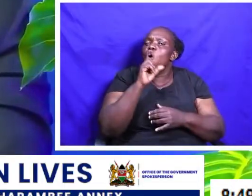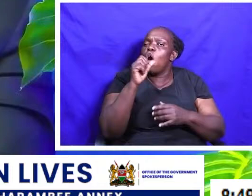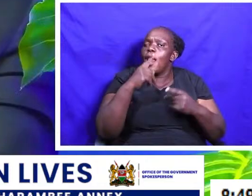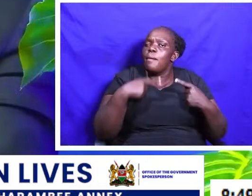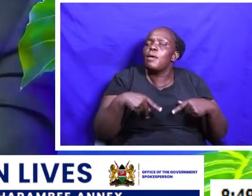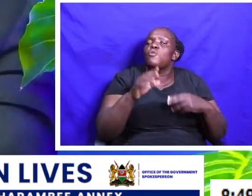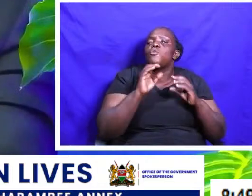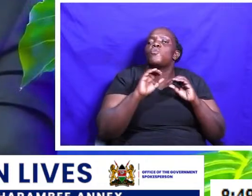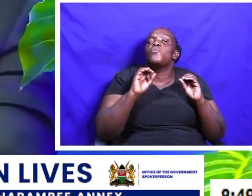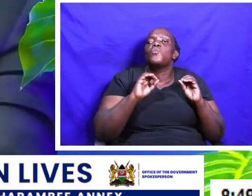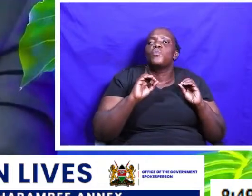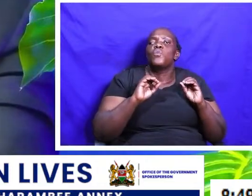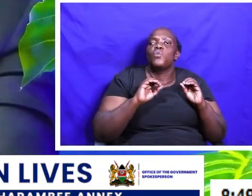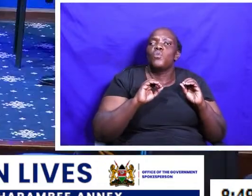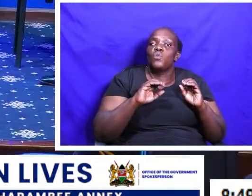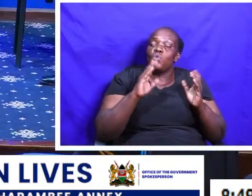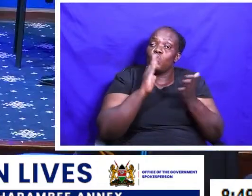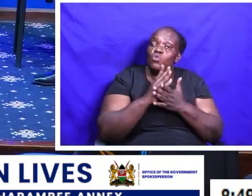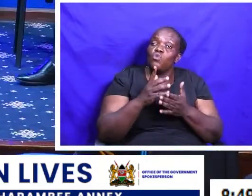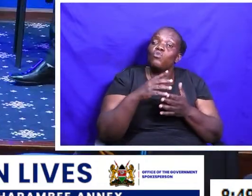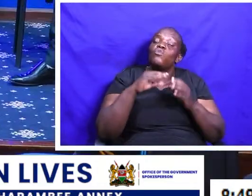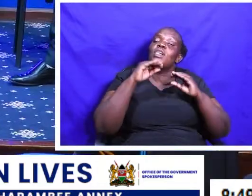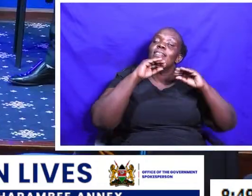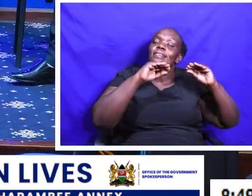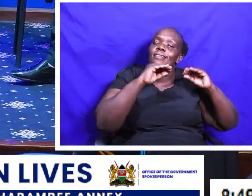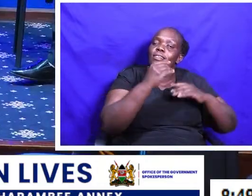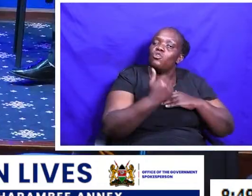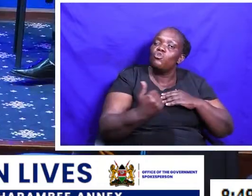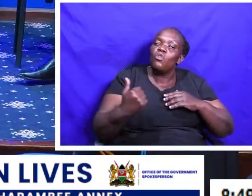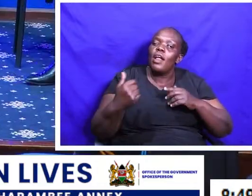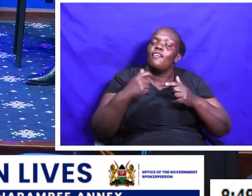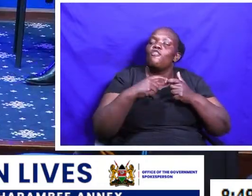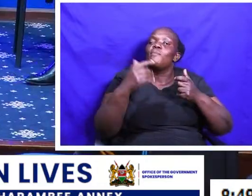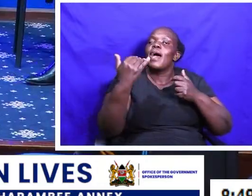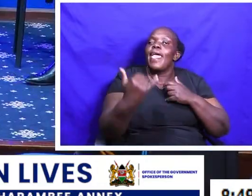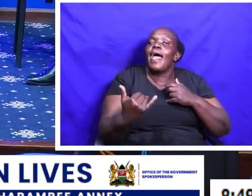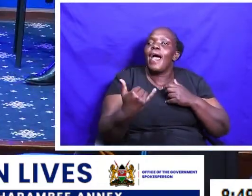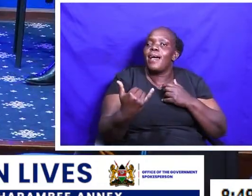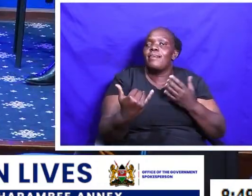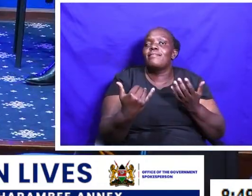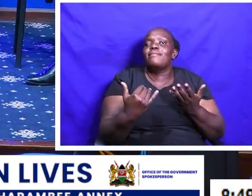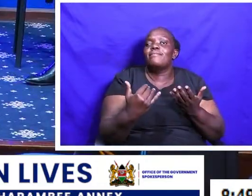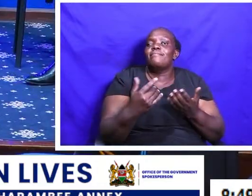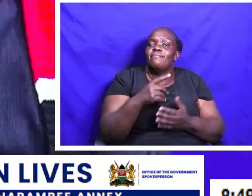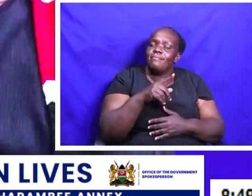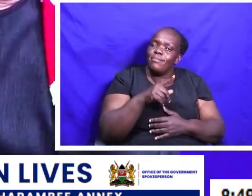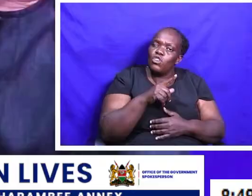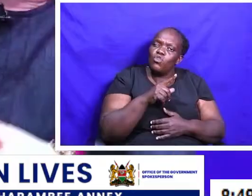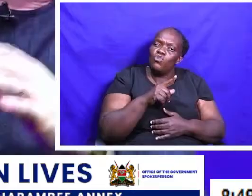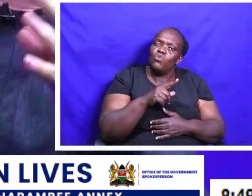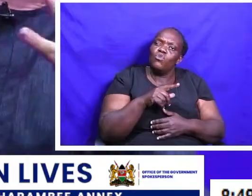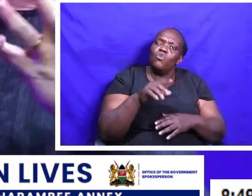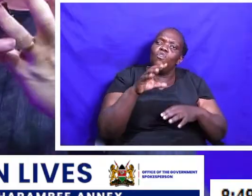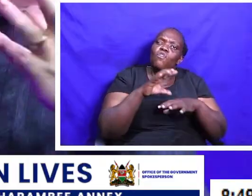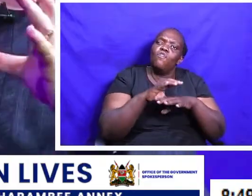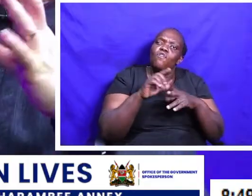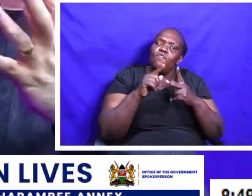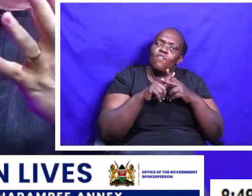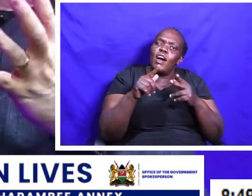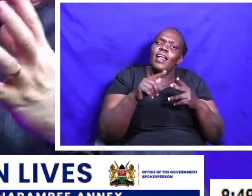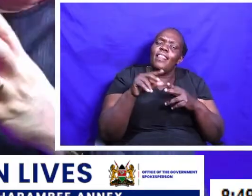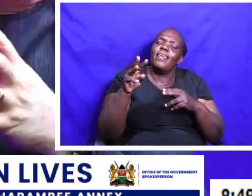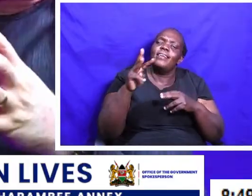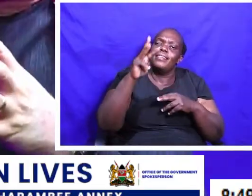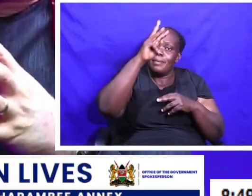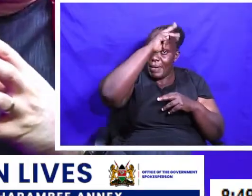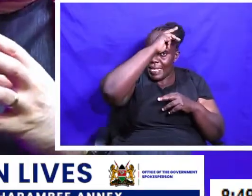ni ya wazee. I see. We want to train them from a young age. Okay. So have you found, like, now that